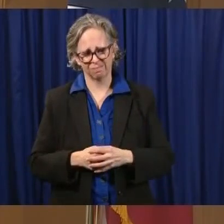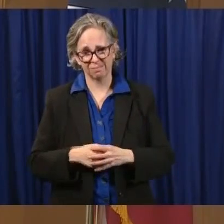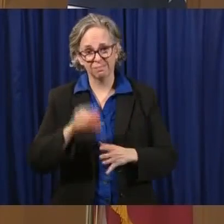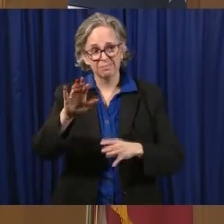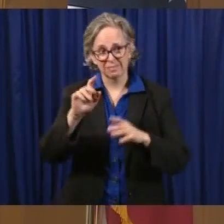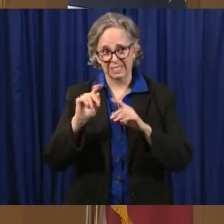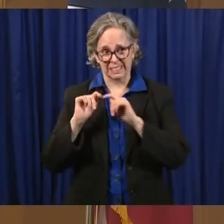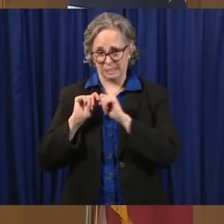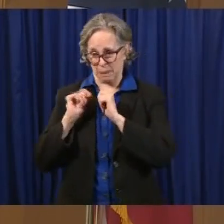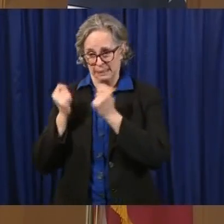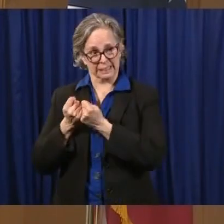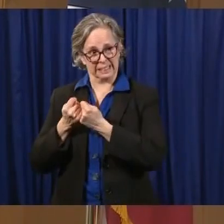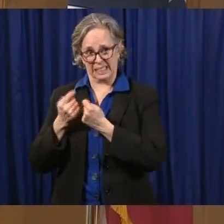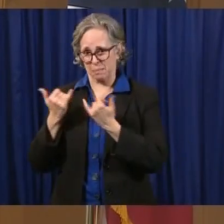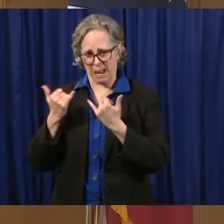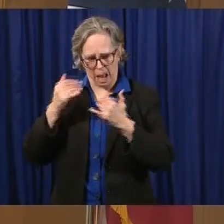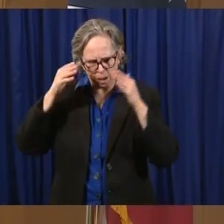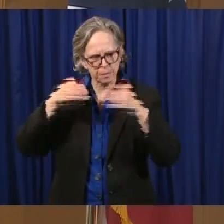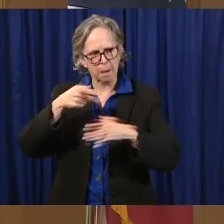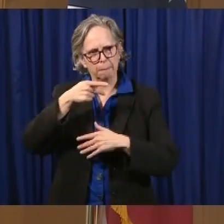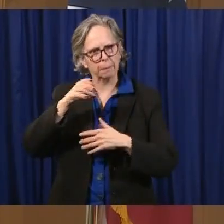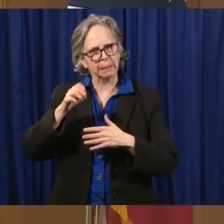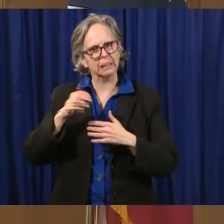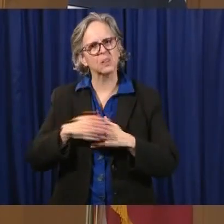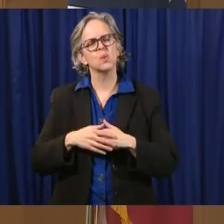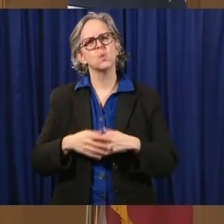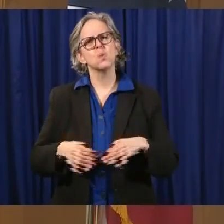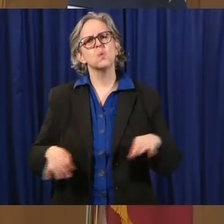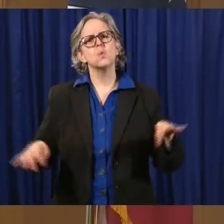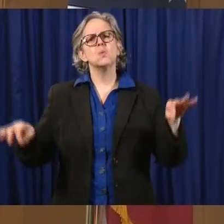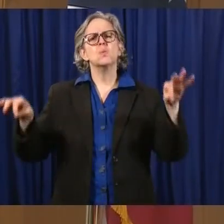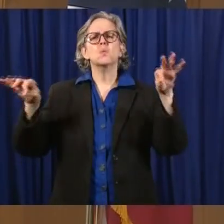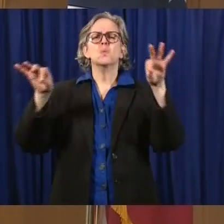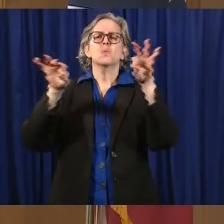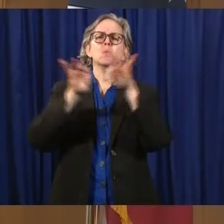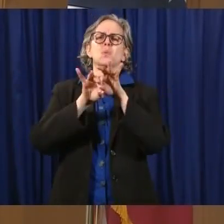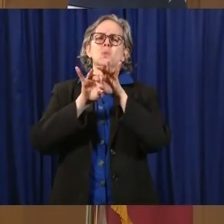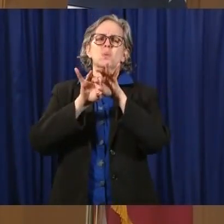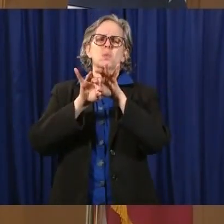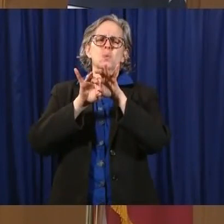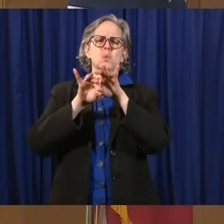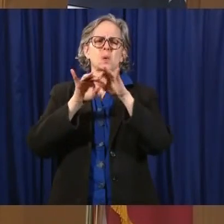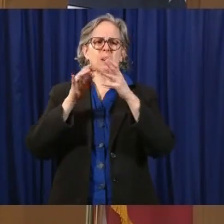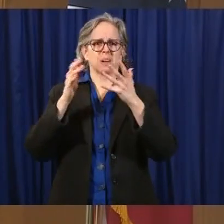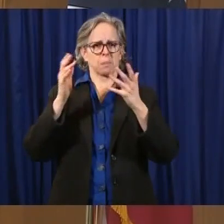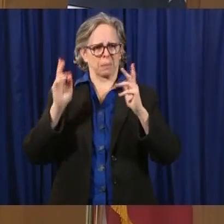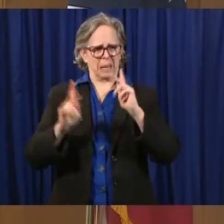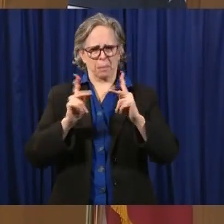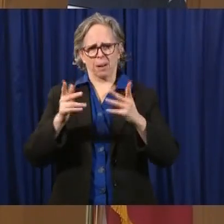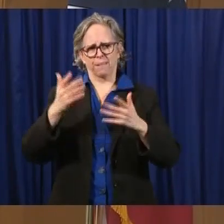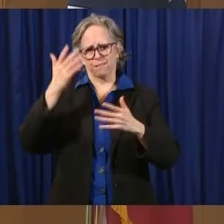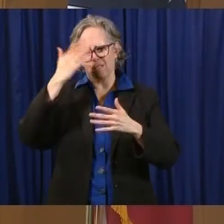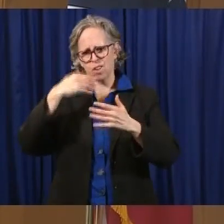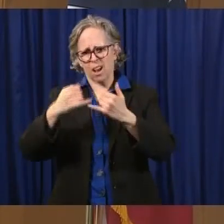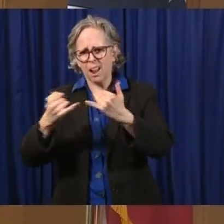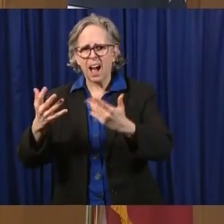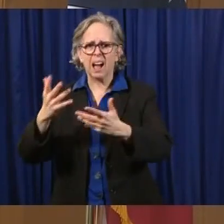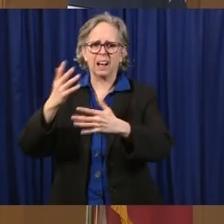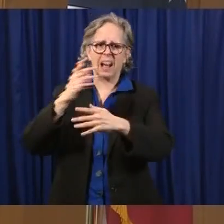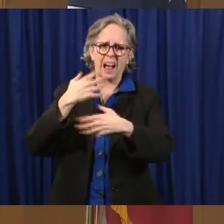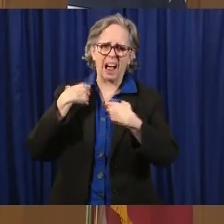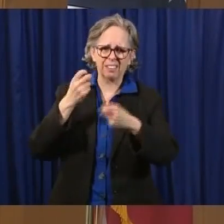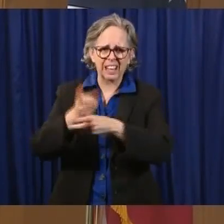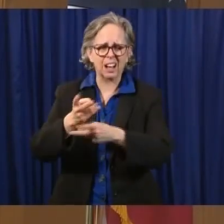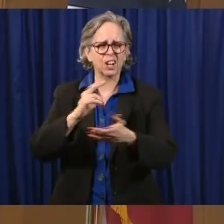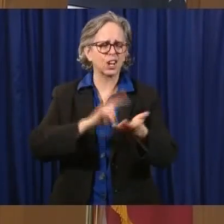essential to our first responders, so essential to people in nursing homes who are working, people in hospitals. And so we kind of